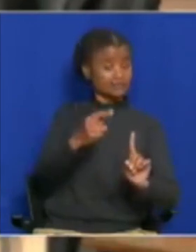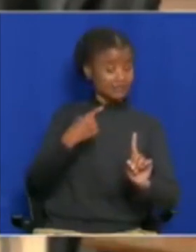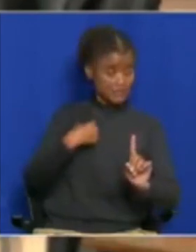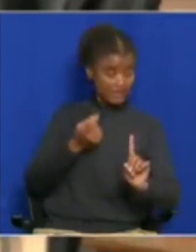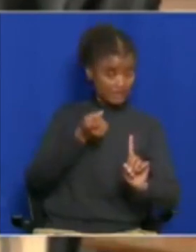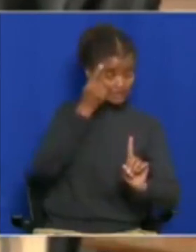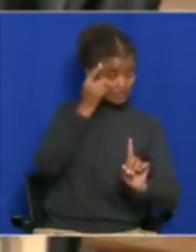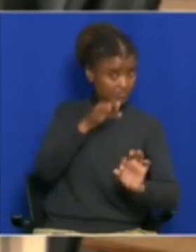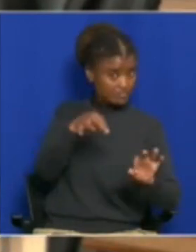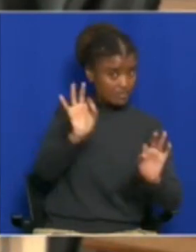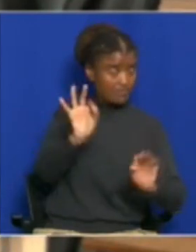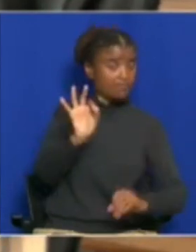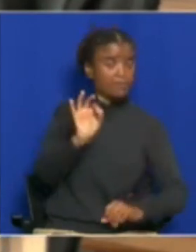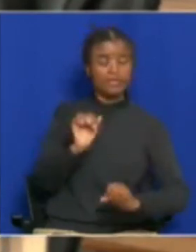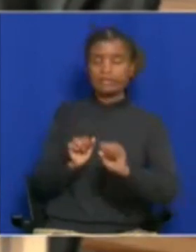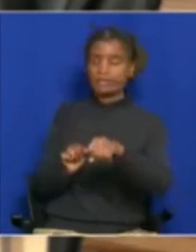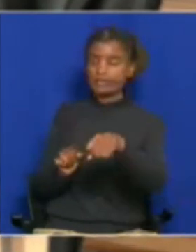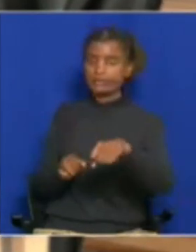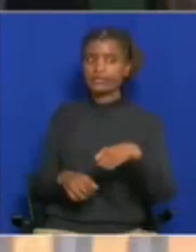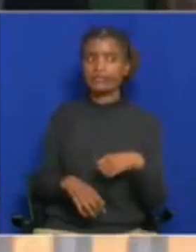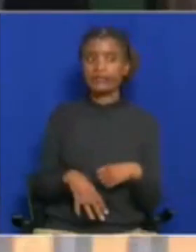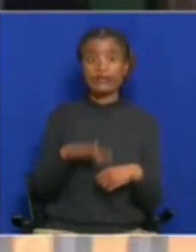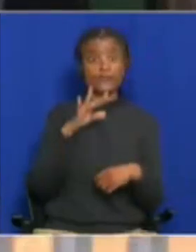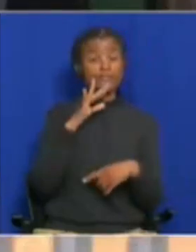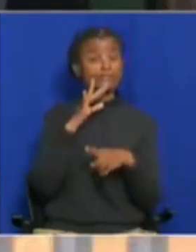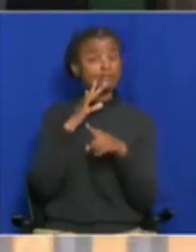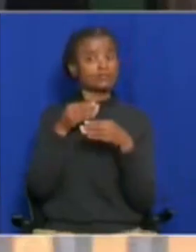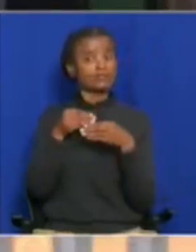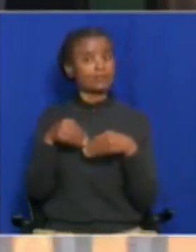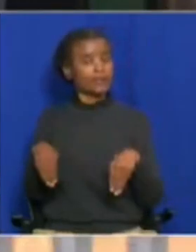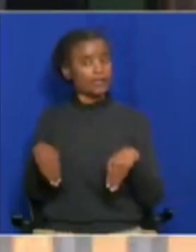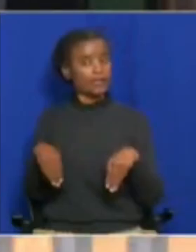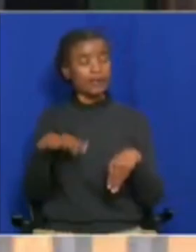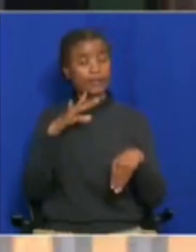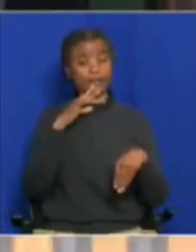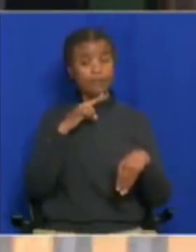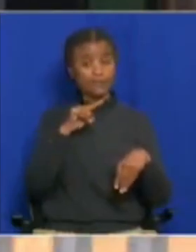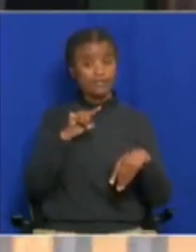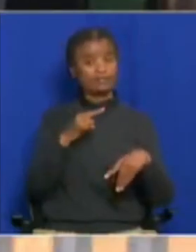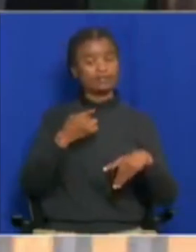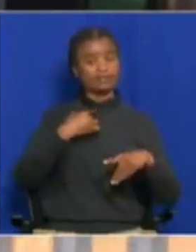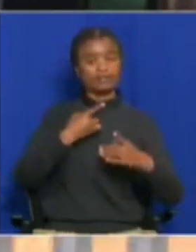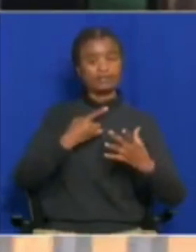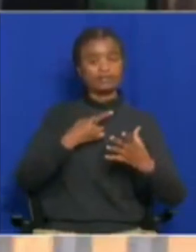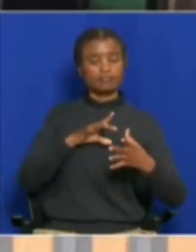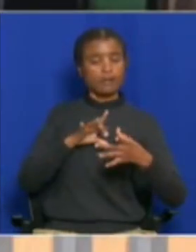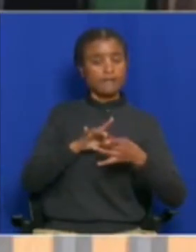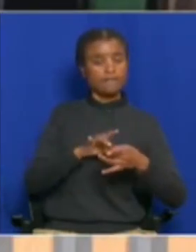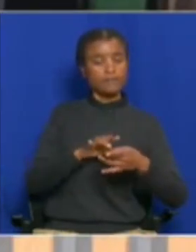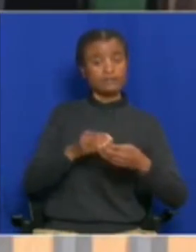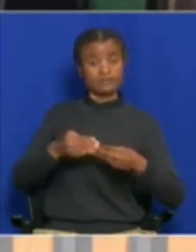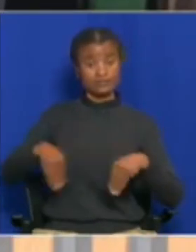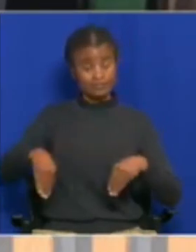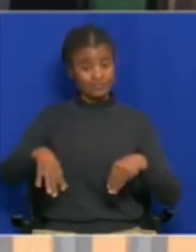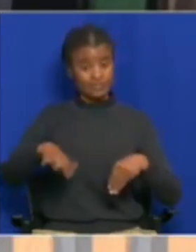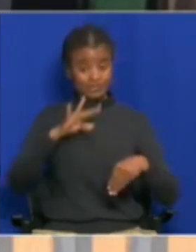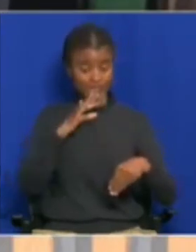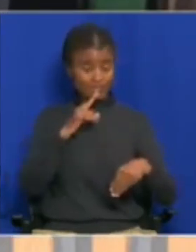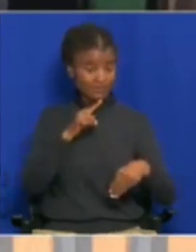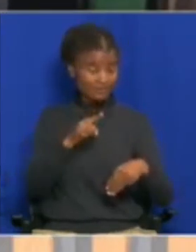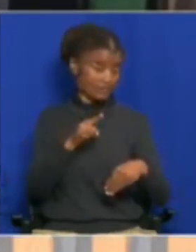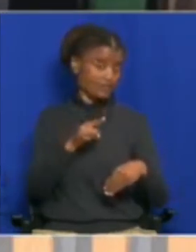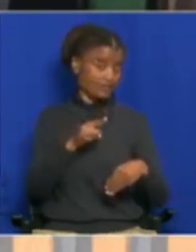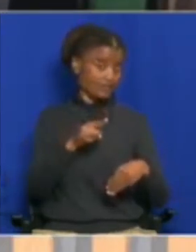that's subjective as opposed to objective. So did you understand the test to be a subjective test as opposed to an